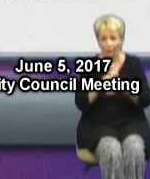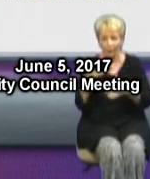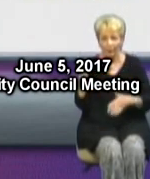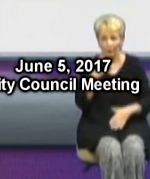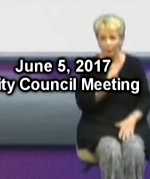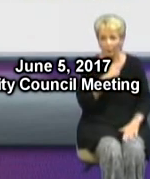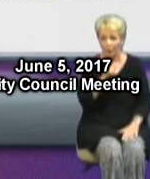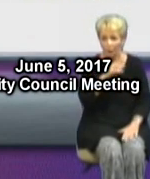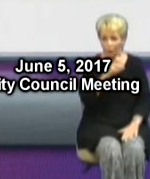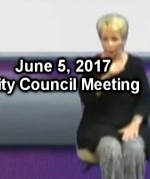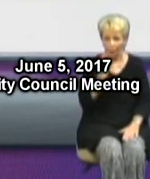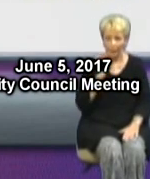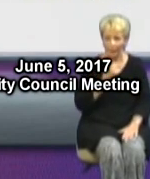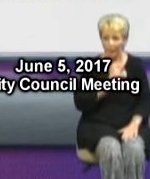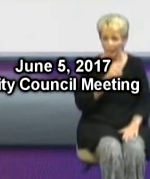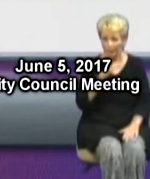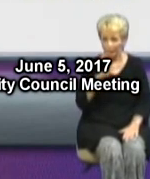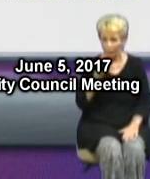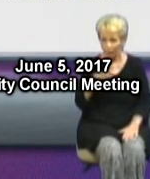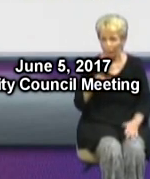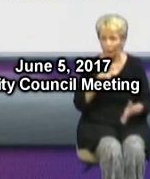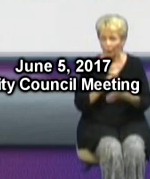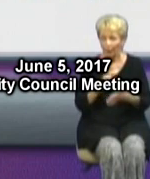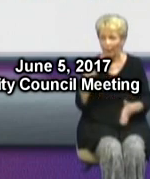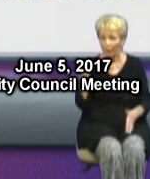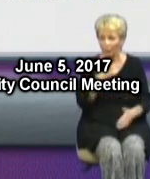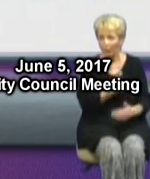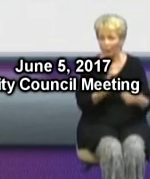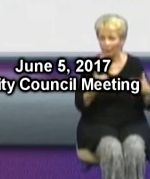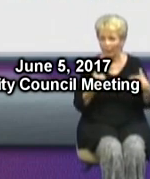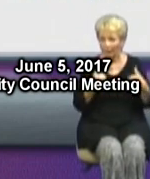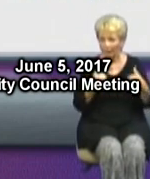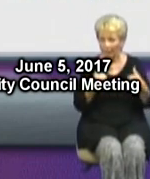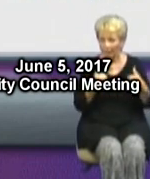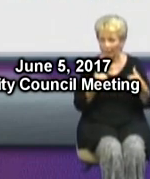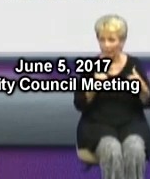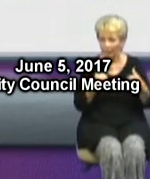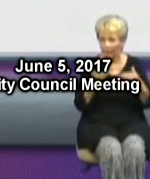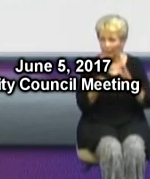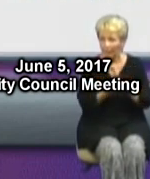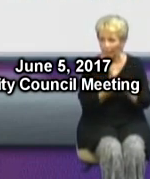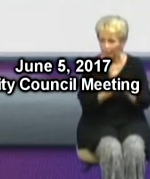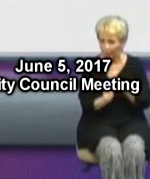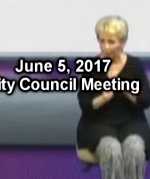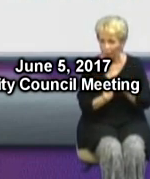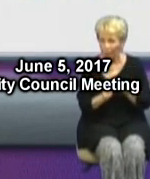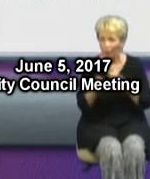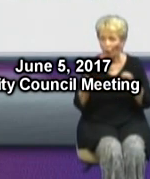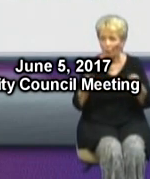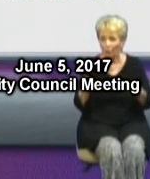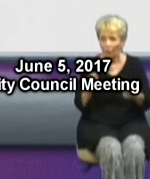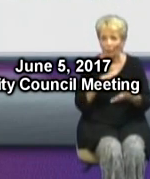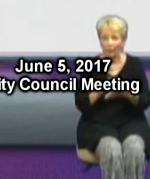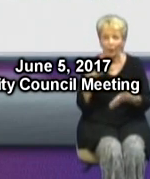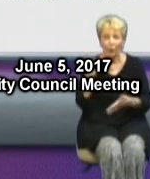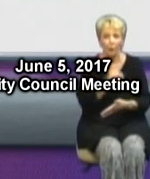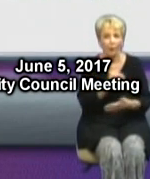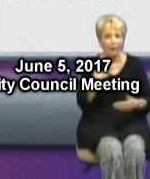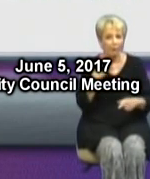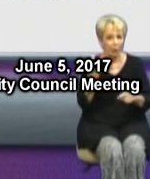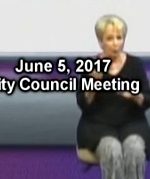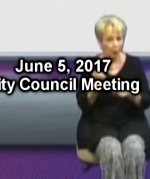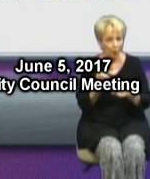our sewer, that we have an efficient operation, and that we have a